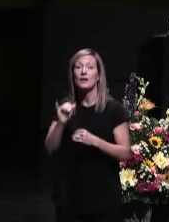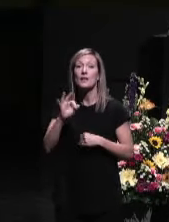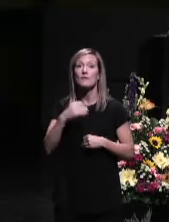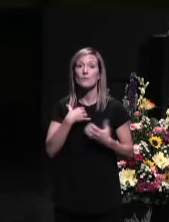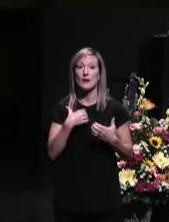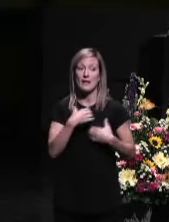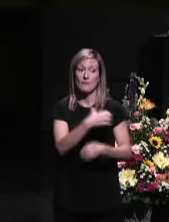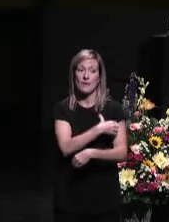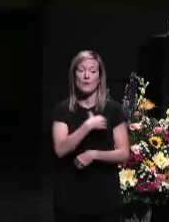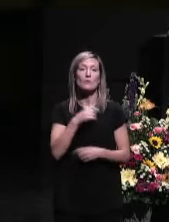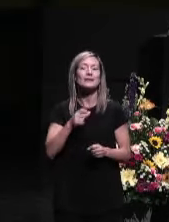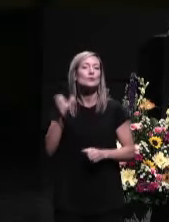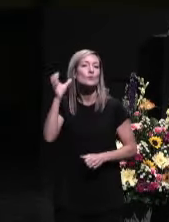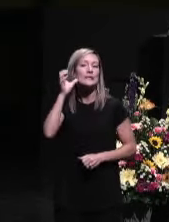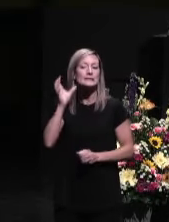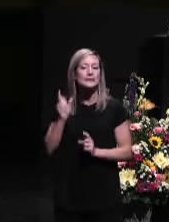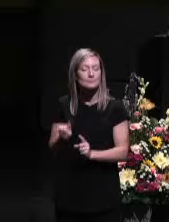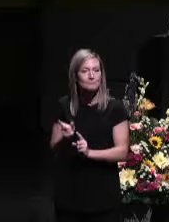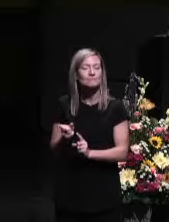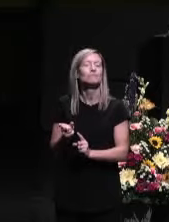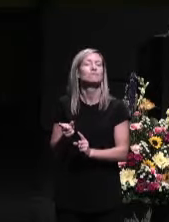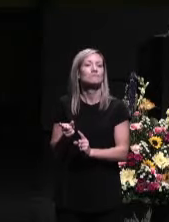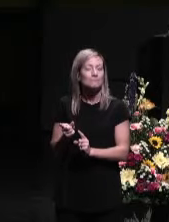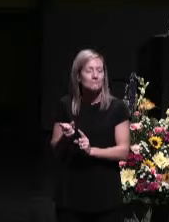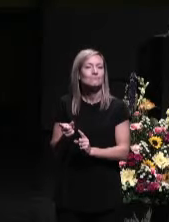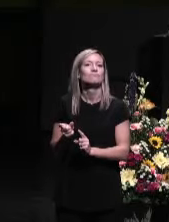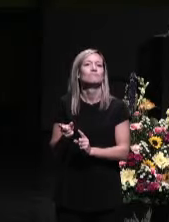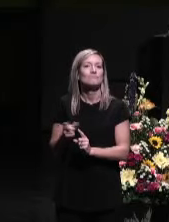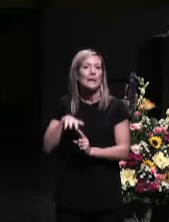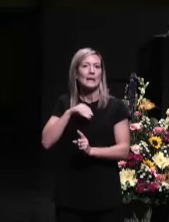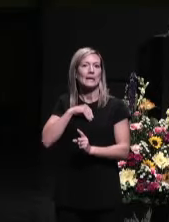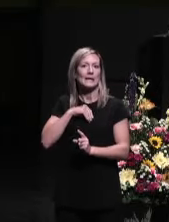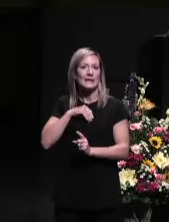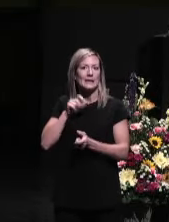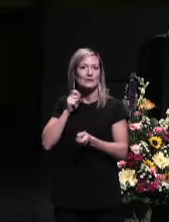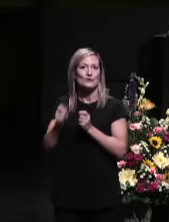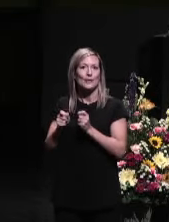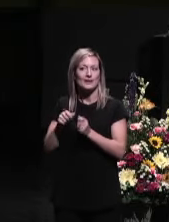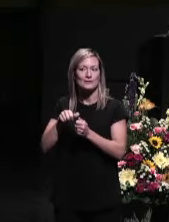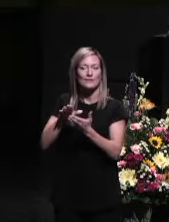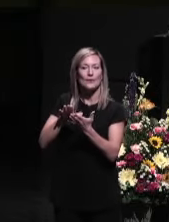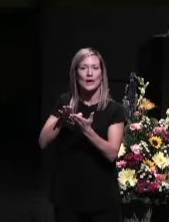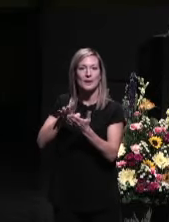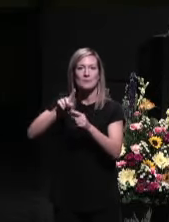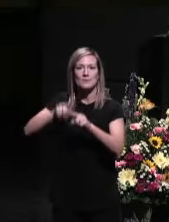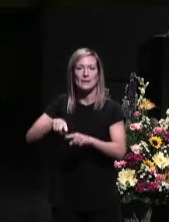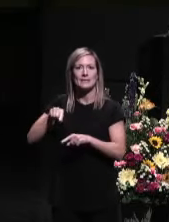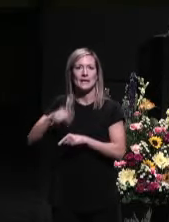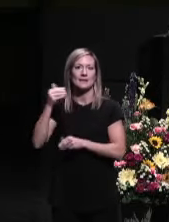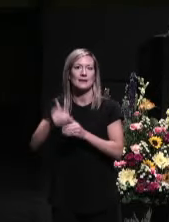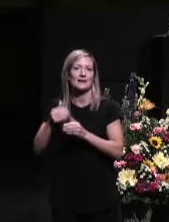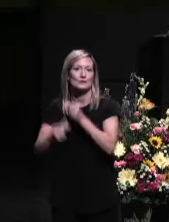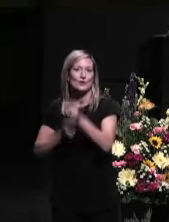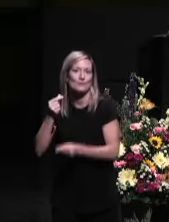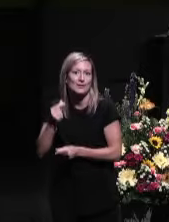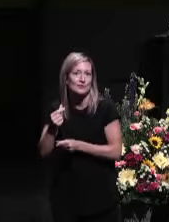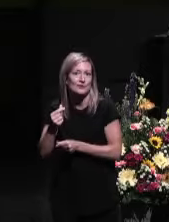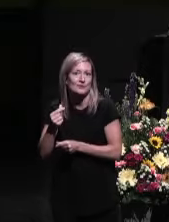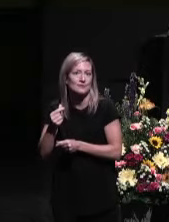we listen and create the frame of the very people, the generation coming